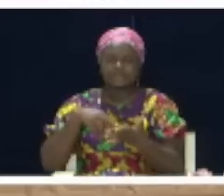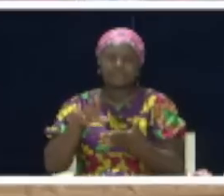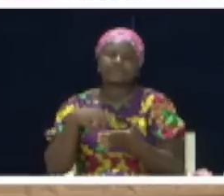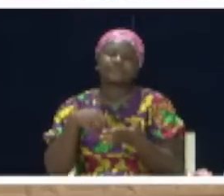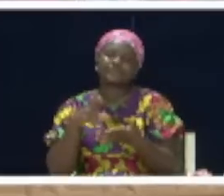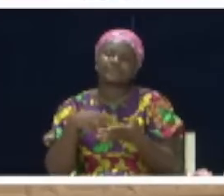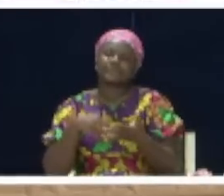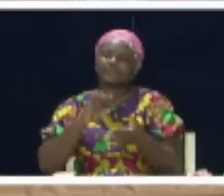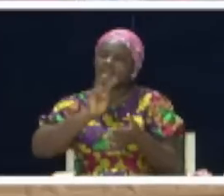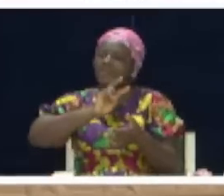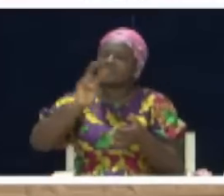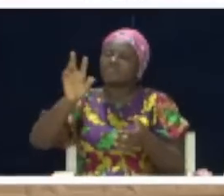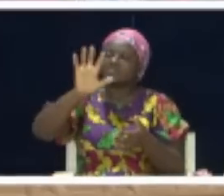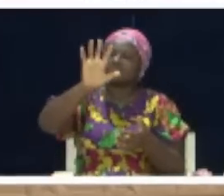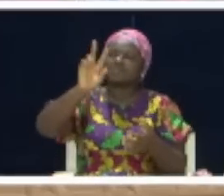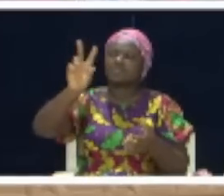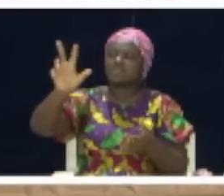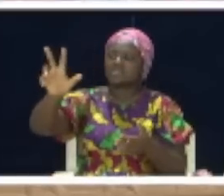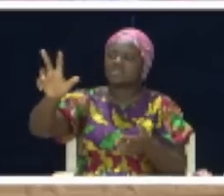verse 53.